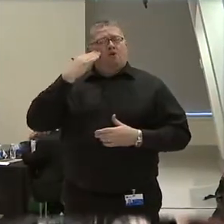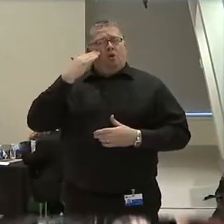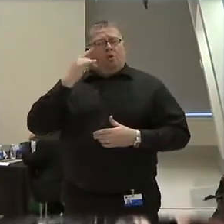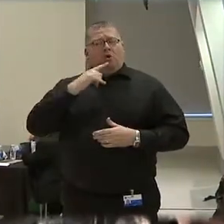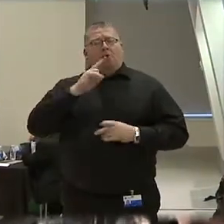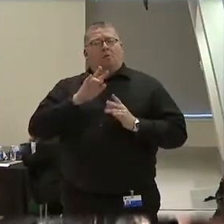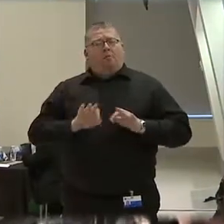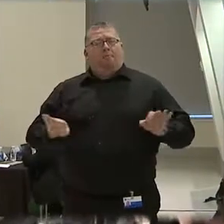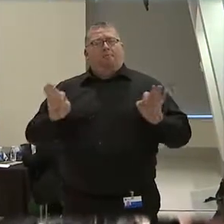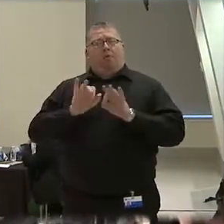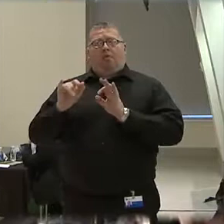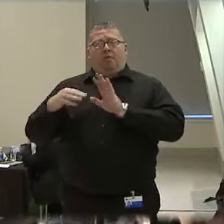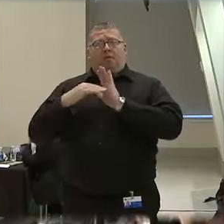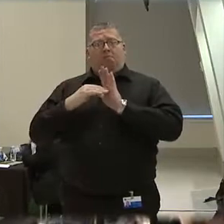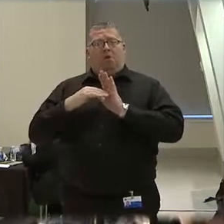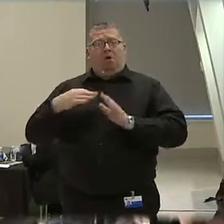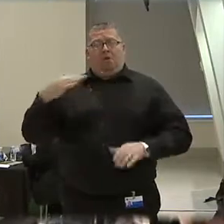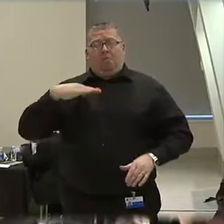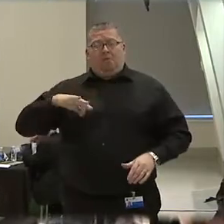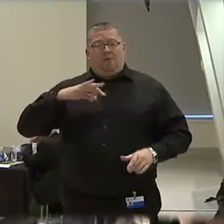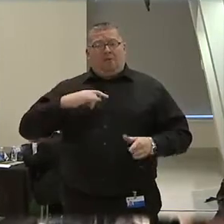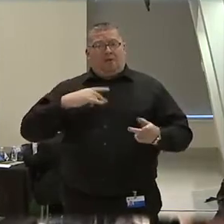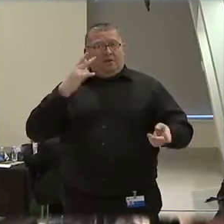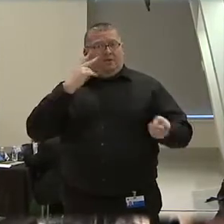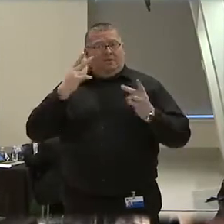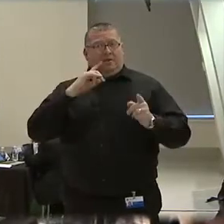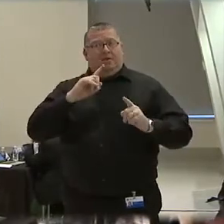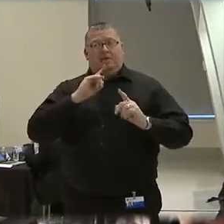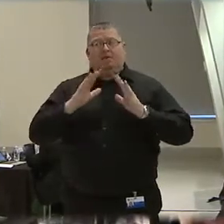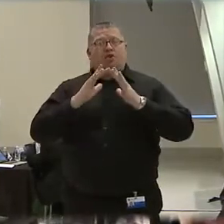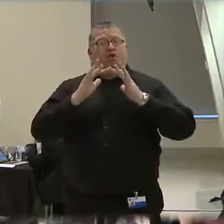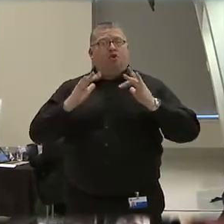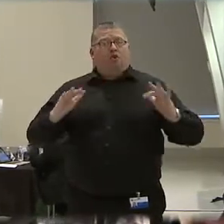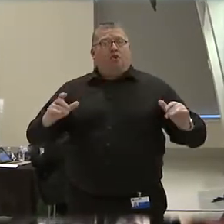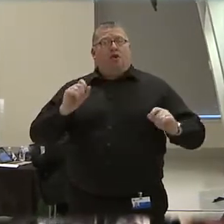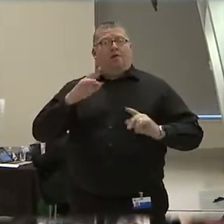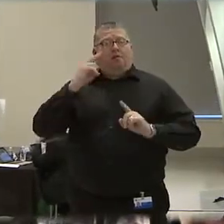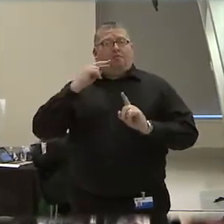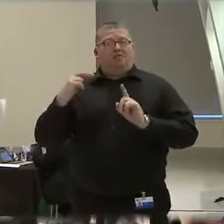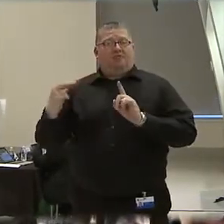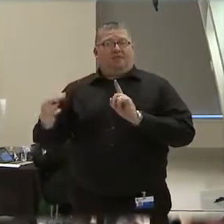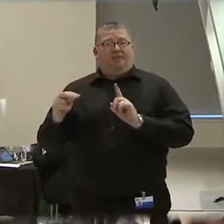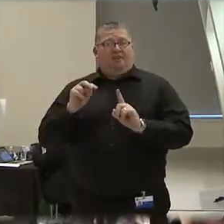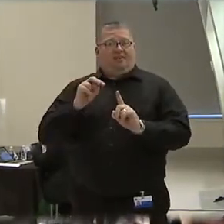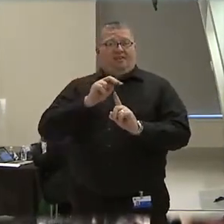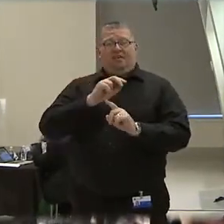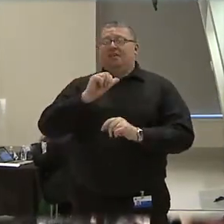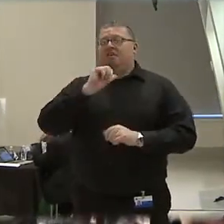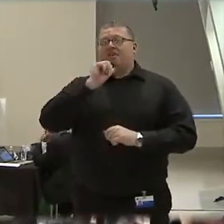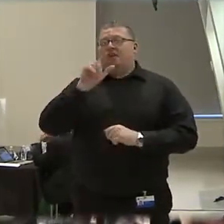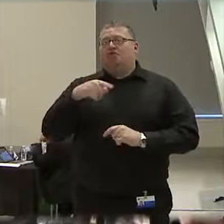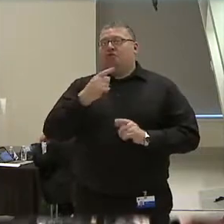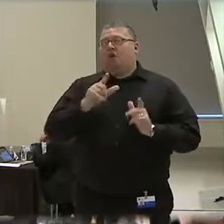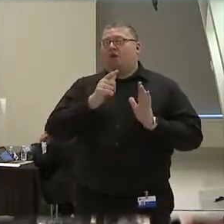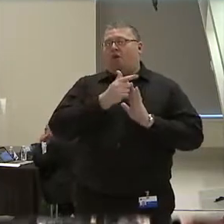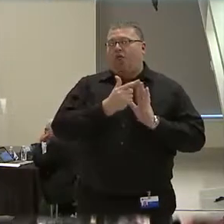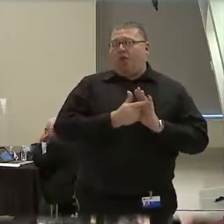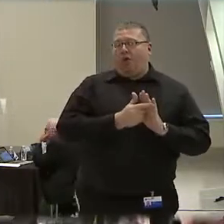this model, or the benefit I see of it, is a diversity of perspectives, that it's not just going to be all law enforcement